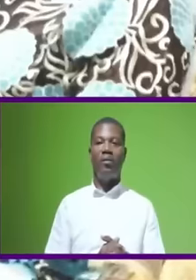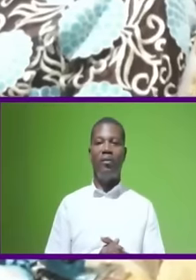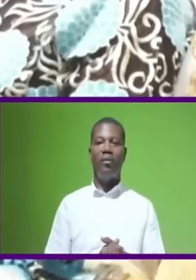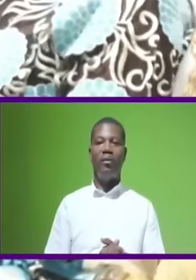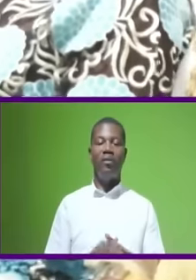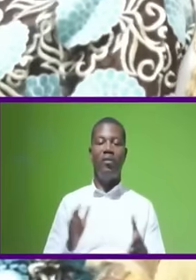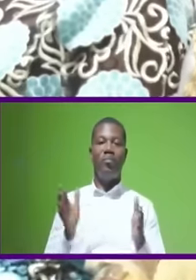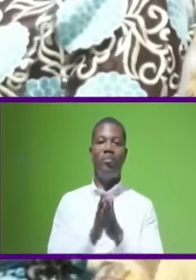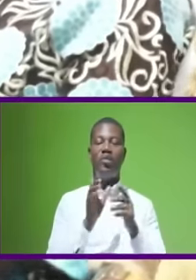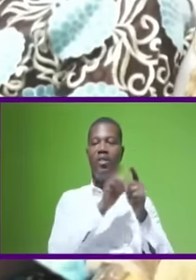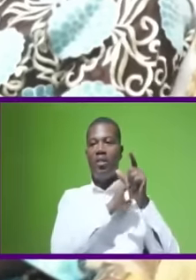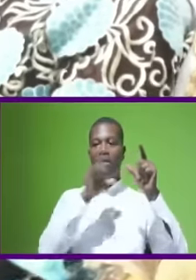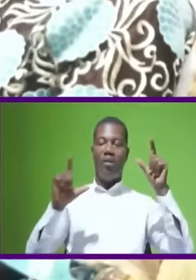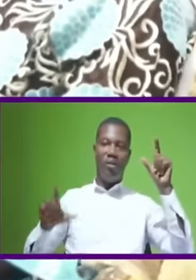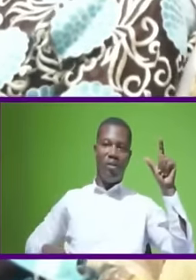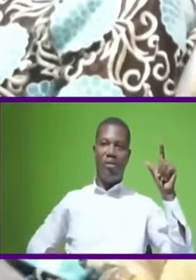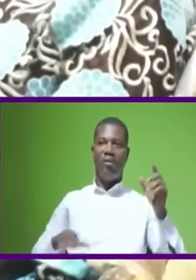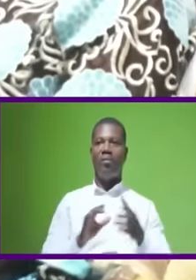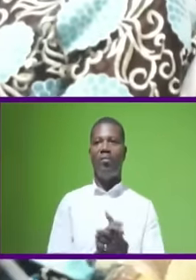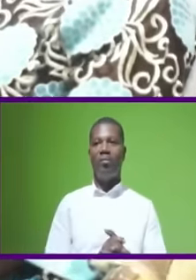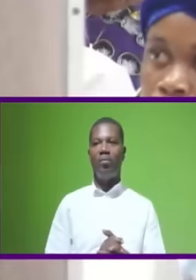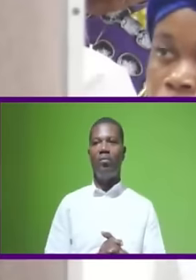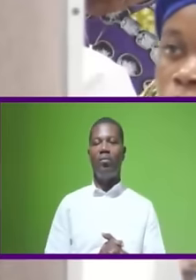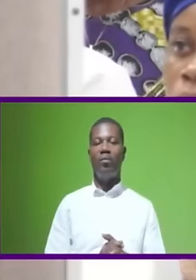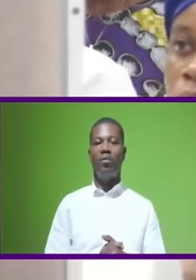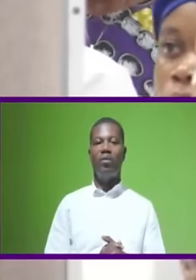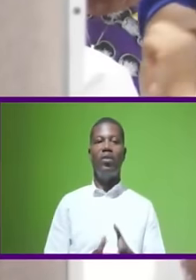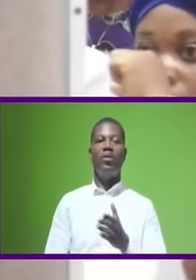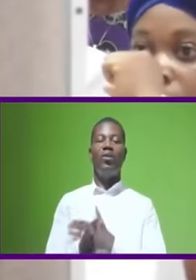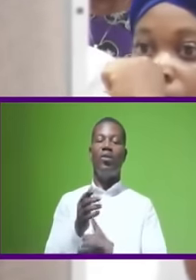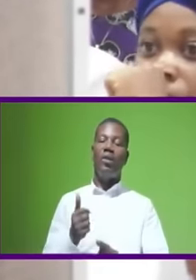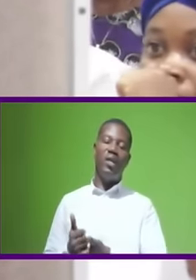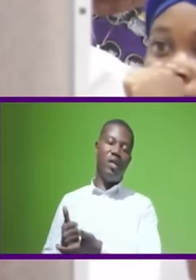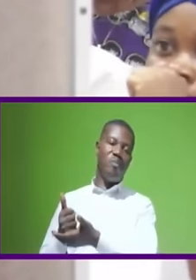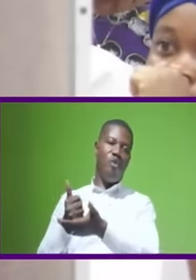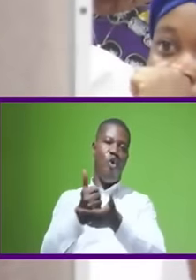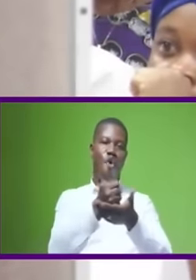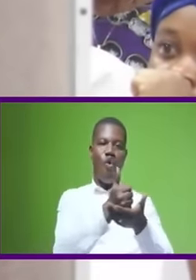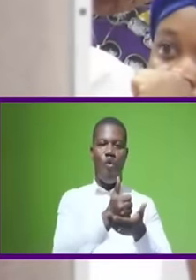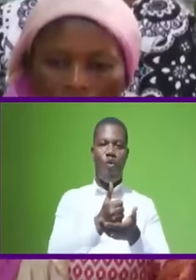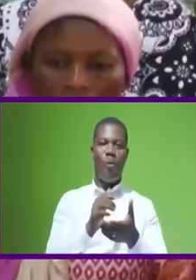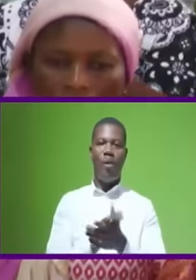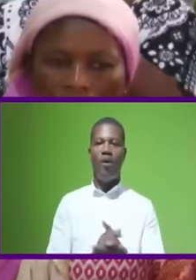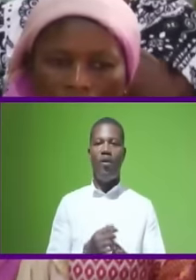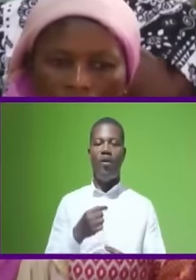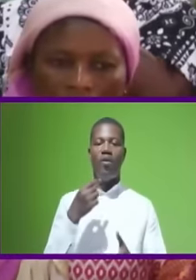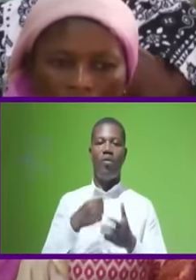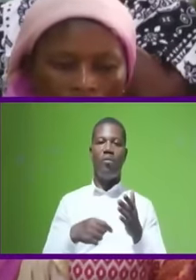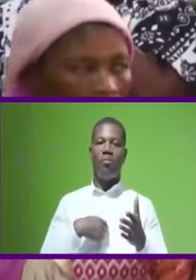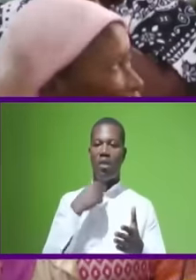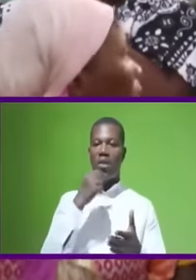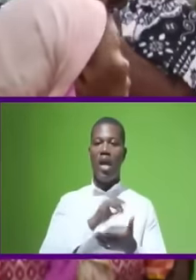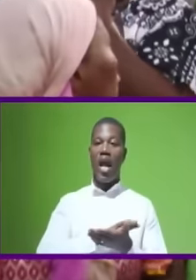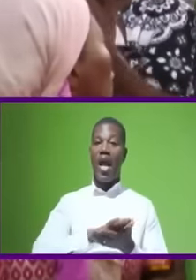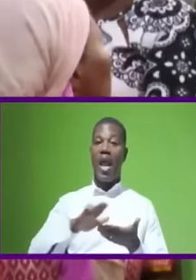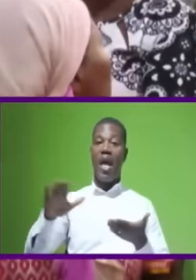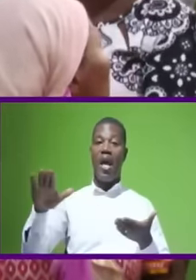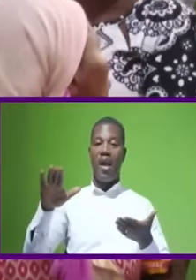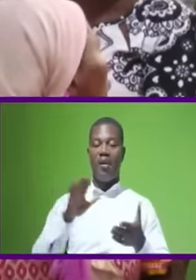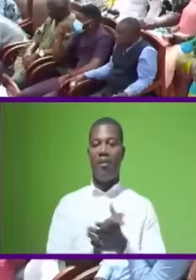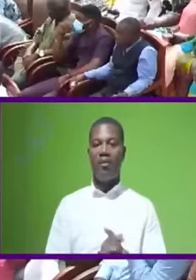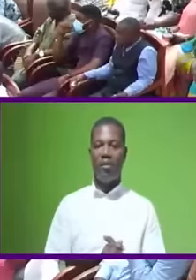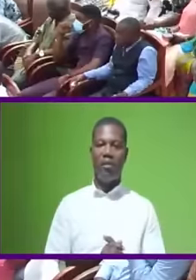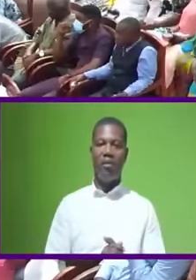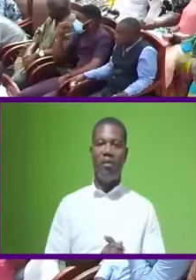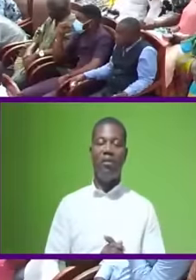Praise the Lord. Hallelujah. Amen. Amen. Me kasa ni muda ha. Muda ha pure.